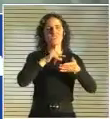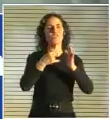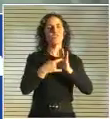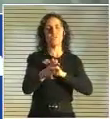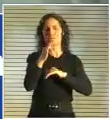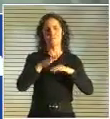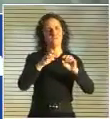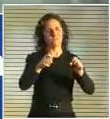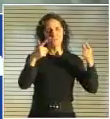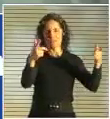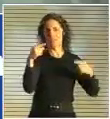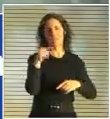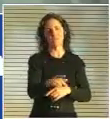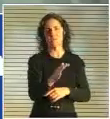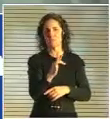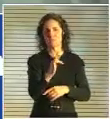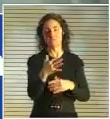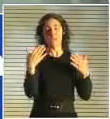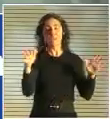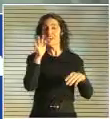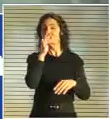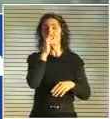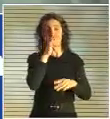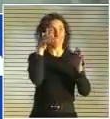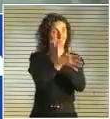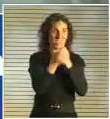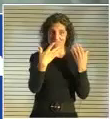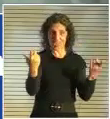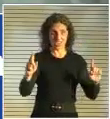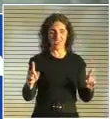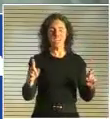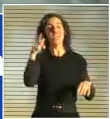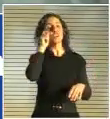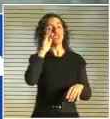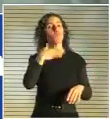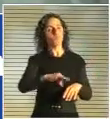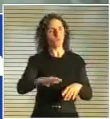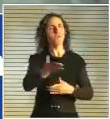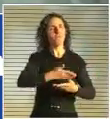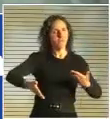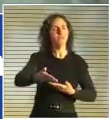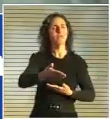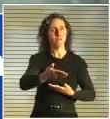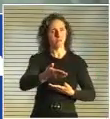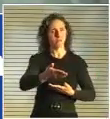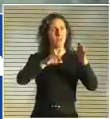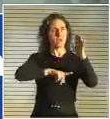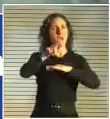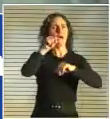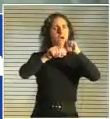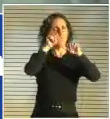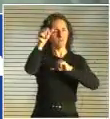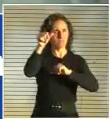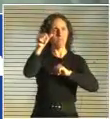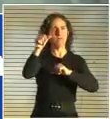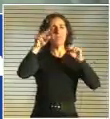defined. That's maybe an area where this industry can contribute to really moving that, the definition, what does nature positive